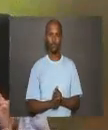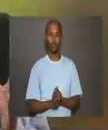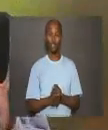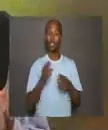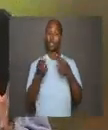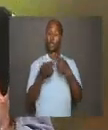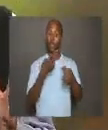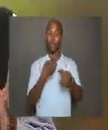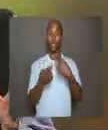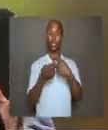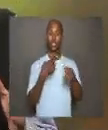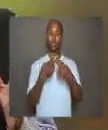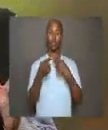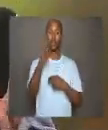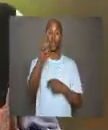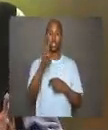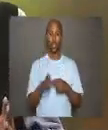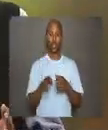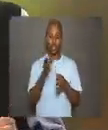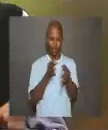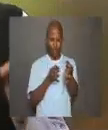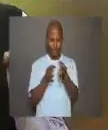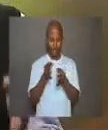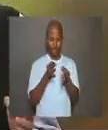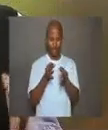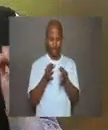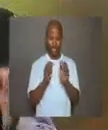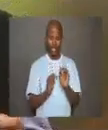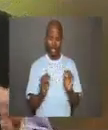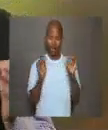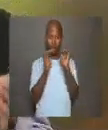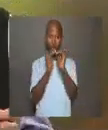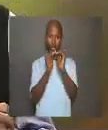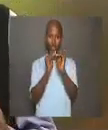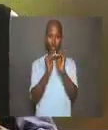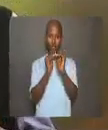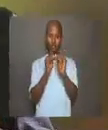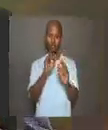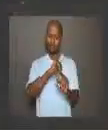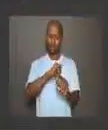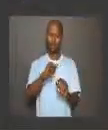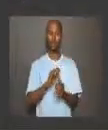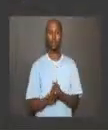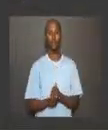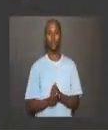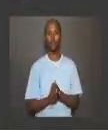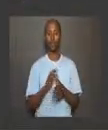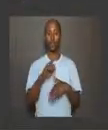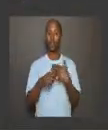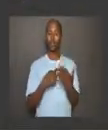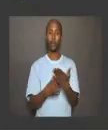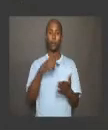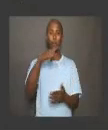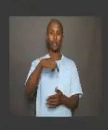The multiplication of rational expressions is equally straightforward. Let P